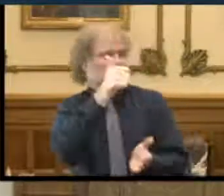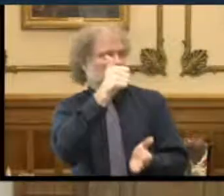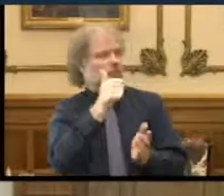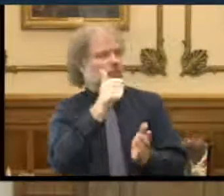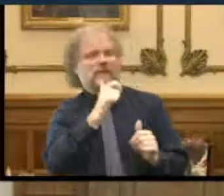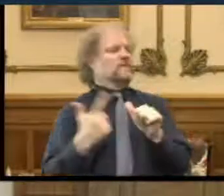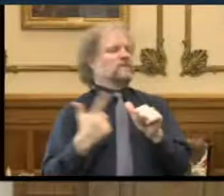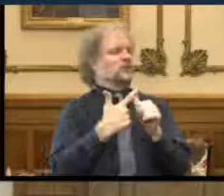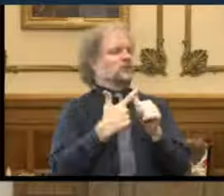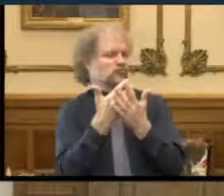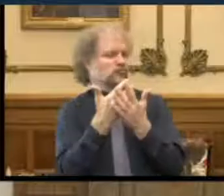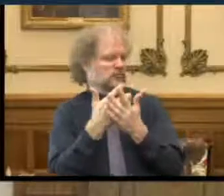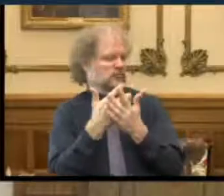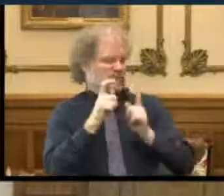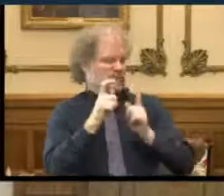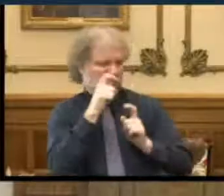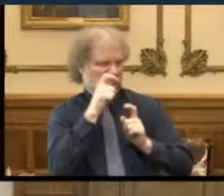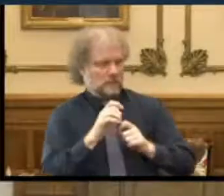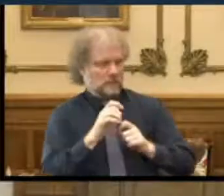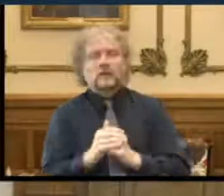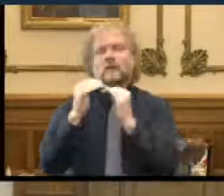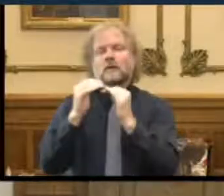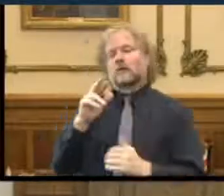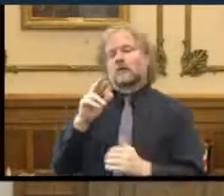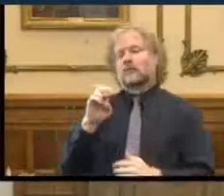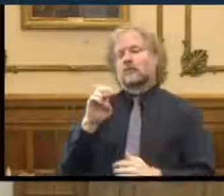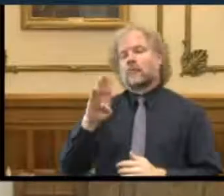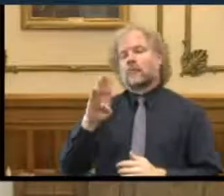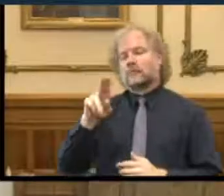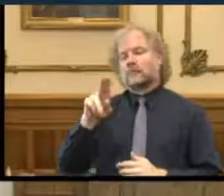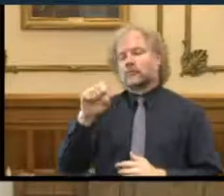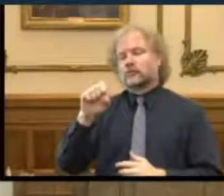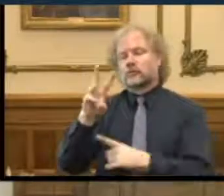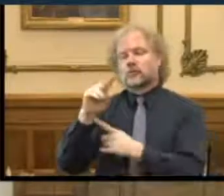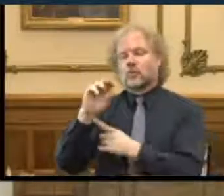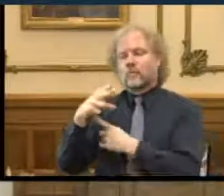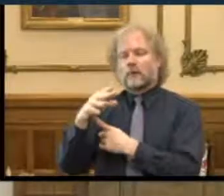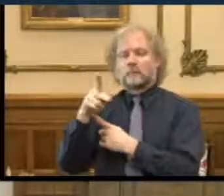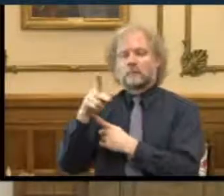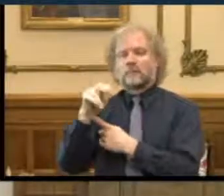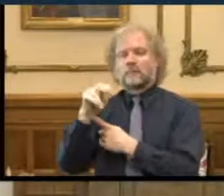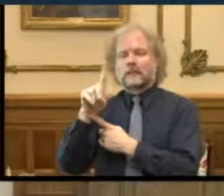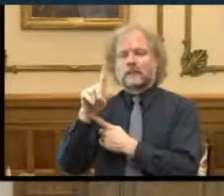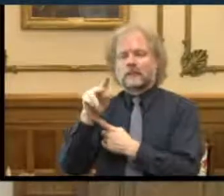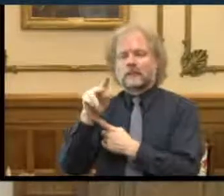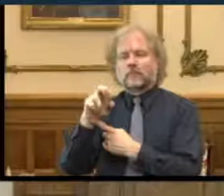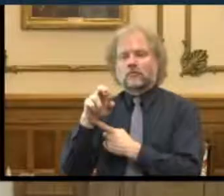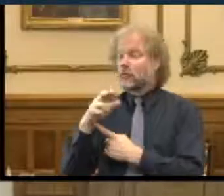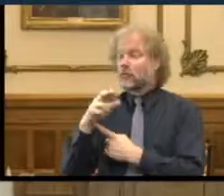screening. Rob Burgess, the Wabash Plain Dealer. Rob, good afternoon.